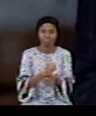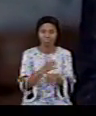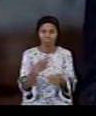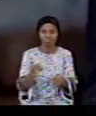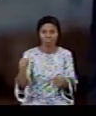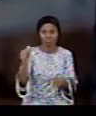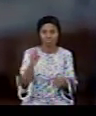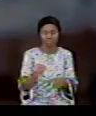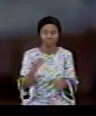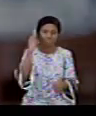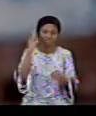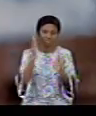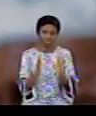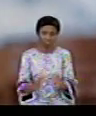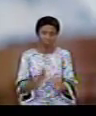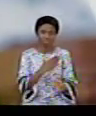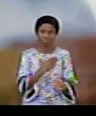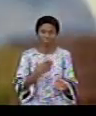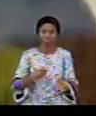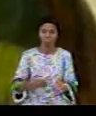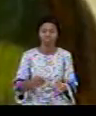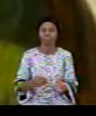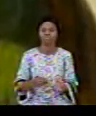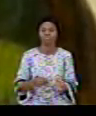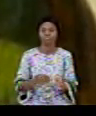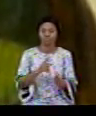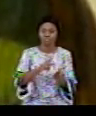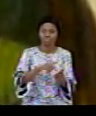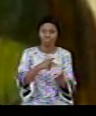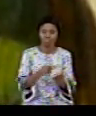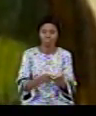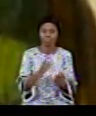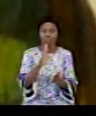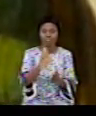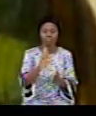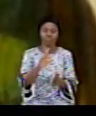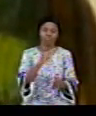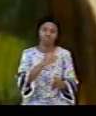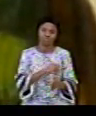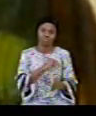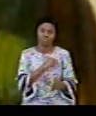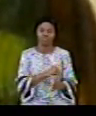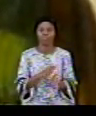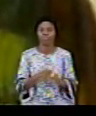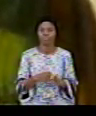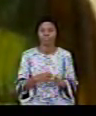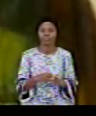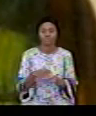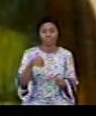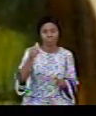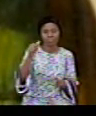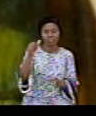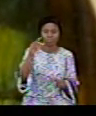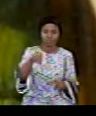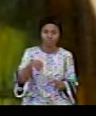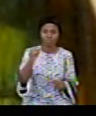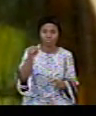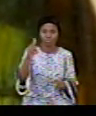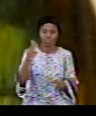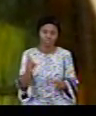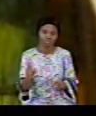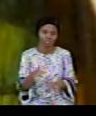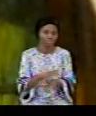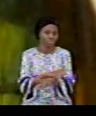full proof of thy Ministry Paul the Apostle it didn't allow any situation to pass without making